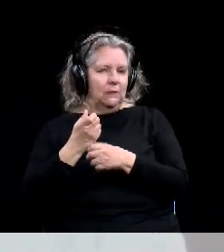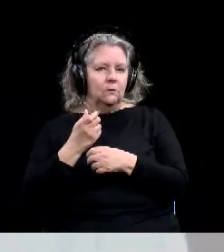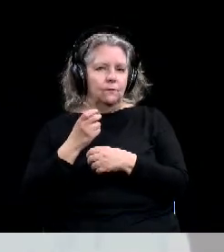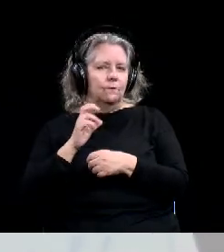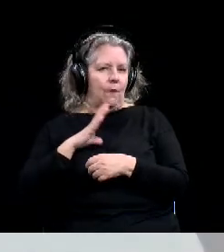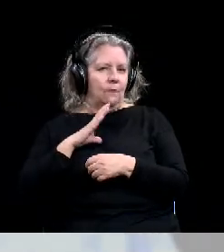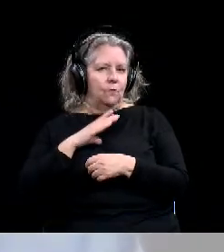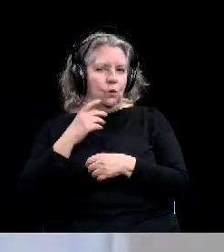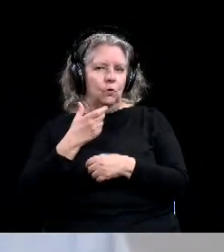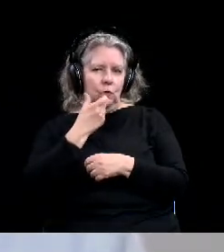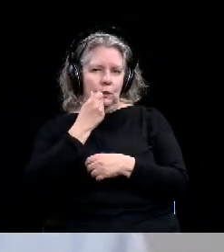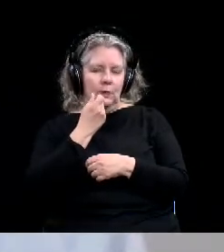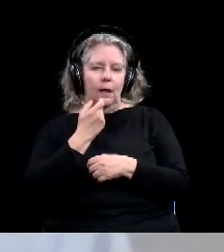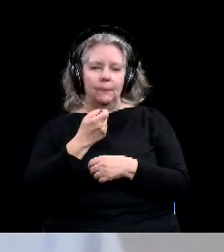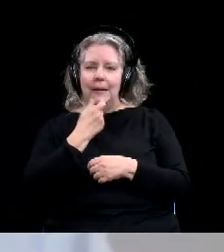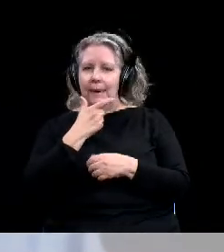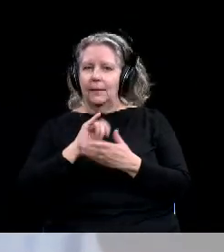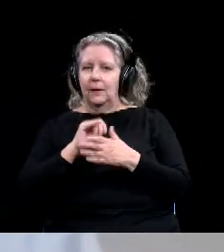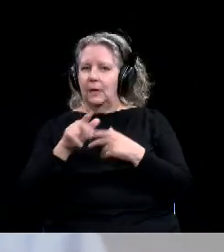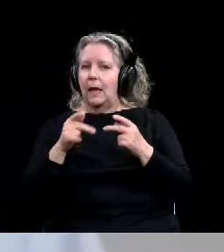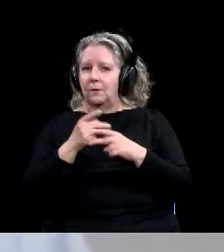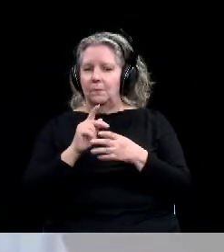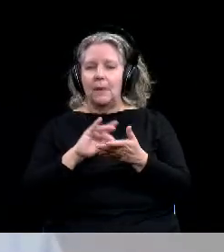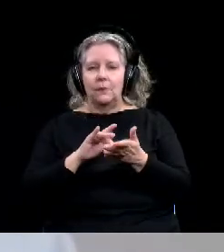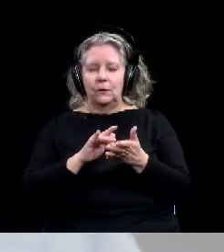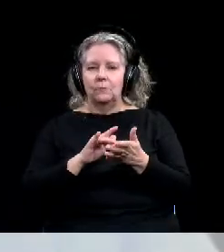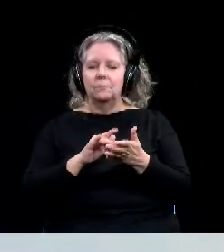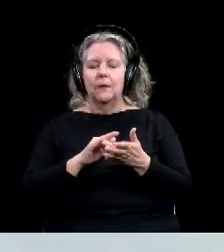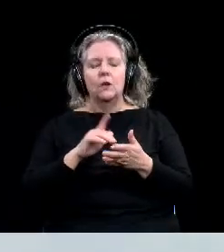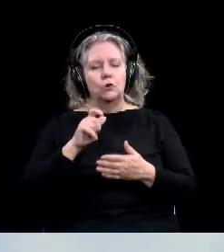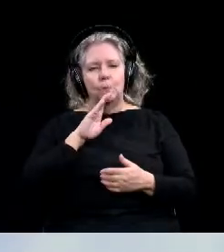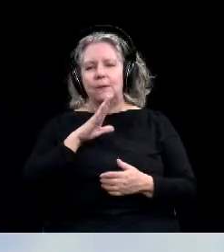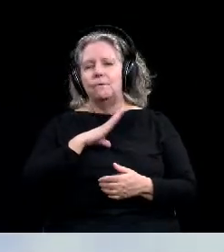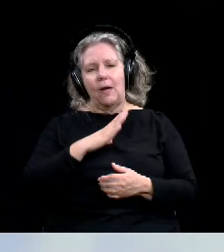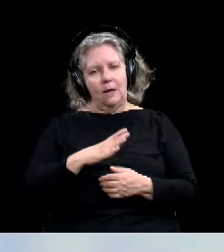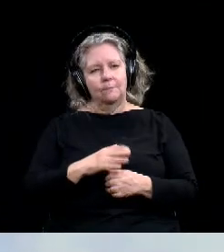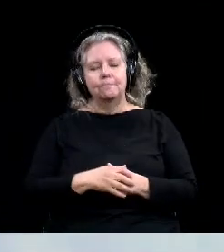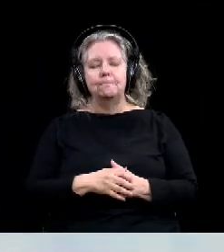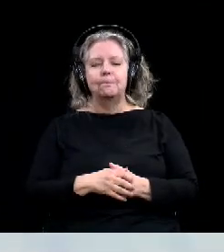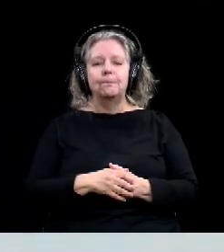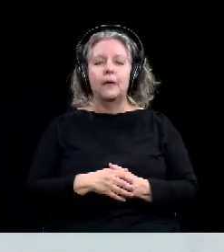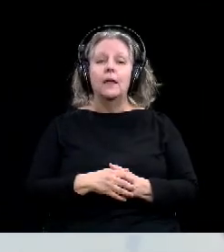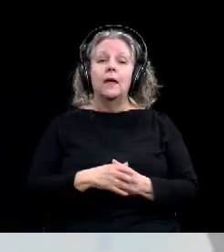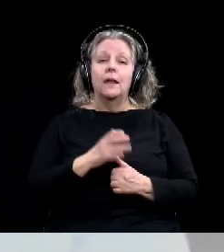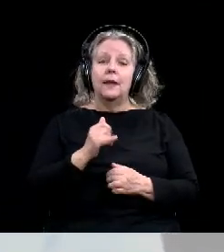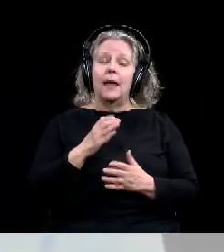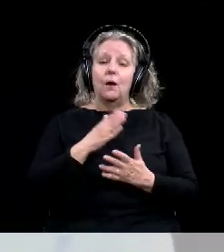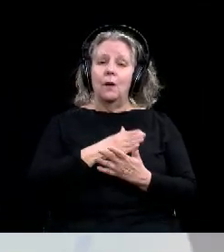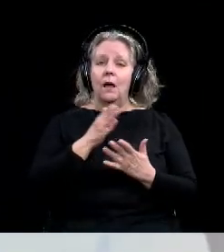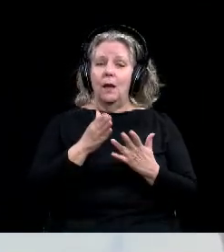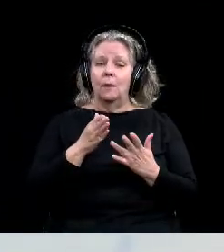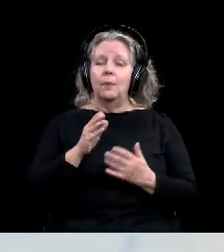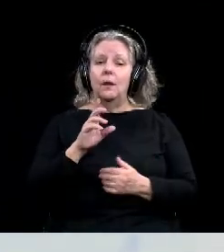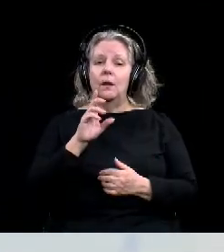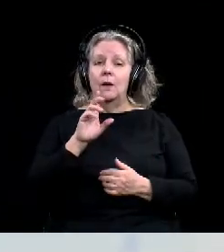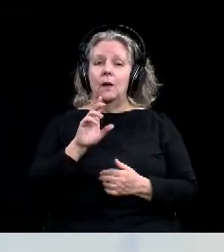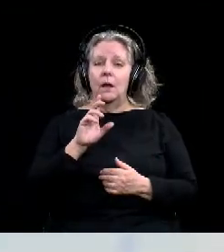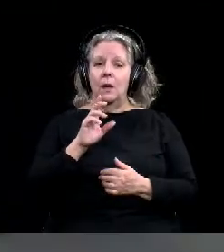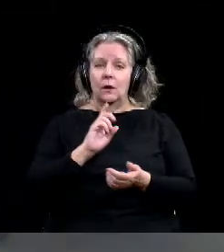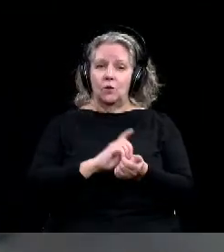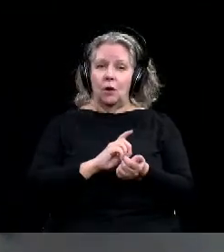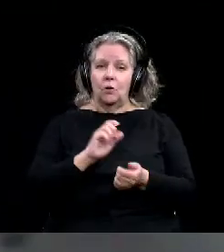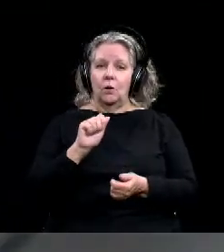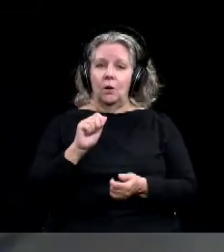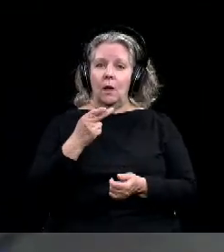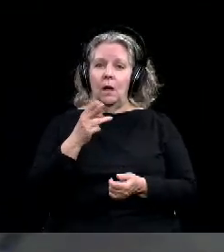Okay, thank you, Dr. Griggs. Now let's go to Dr. Ahmad, Interim Chief Medical Officer for Baylor Scott & White. Dr. Ahmad. Thank